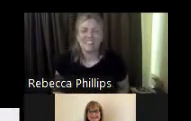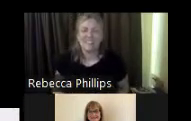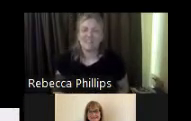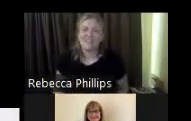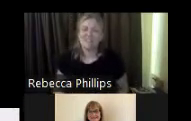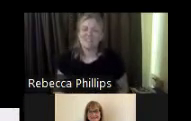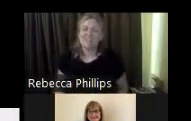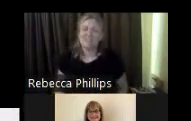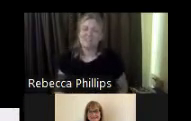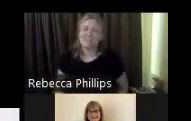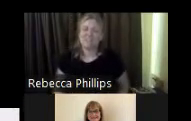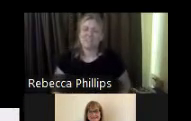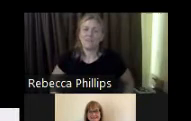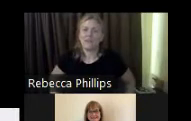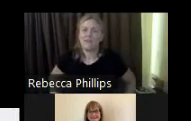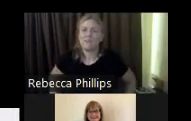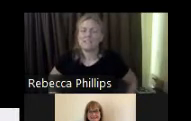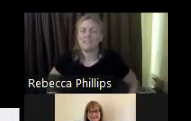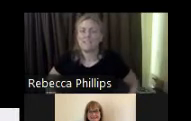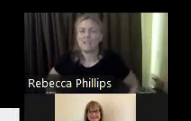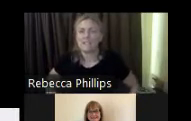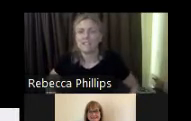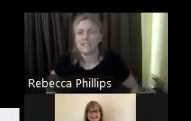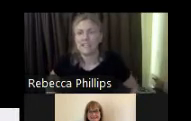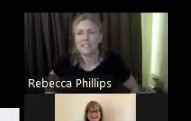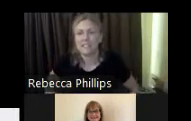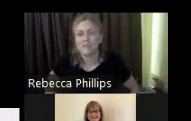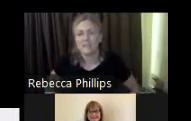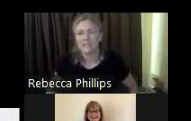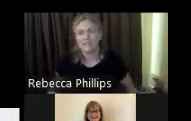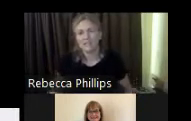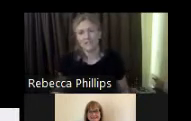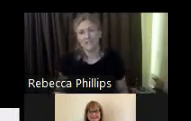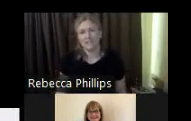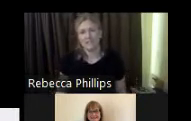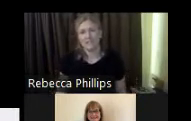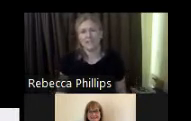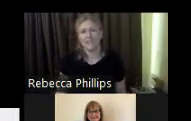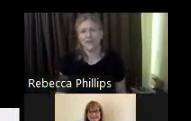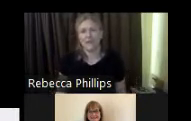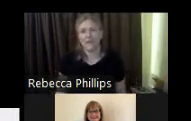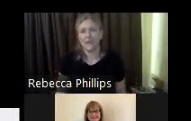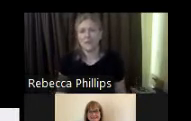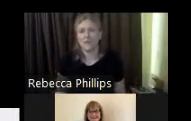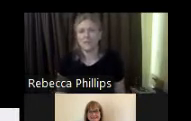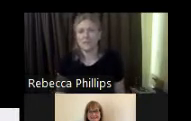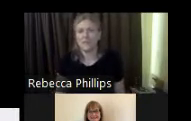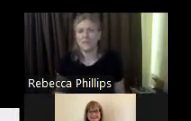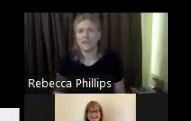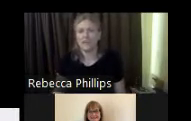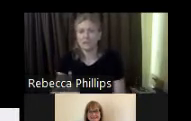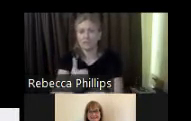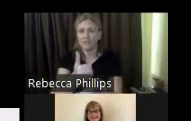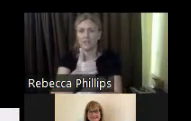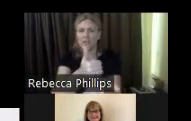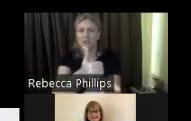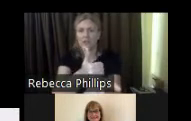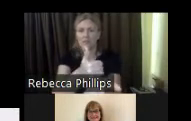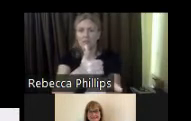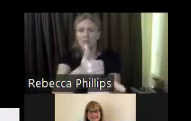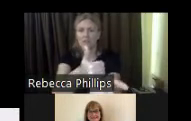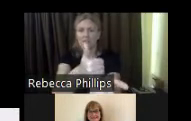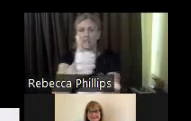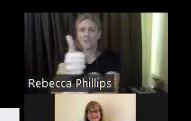Okay, so these are personal signs that will help us. And so this is in any situation. These are good to know. First one is help. So if you need